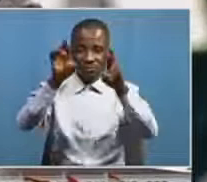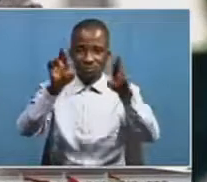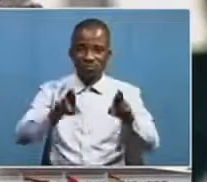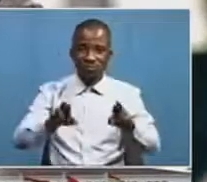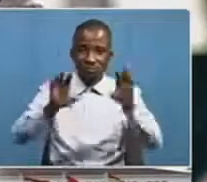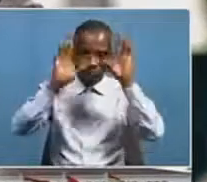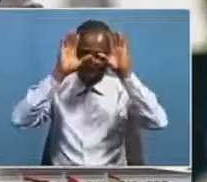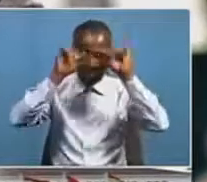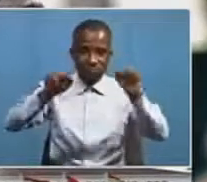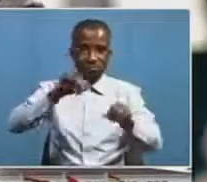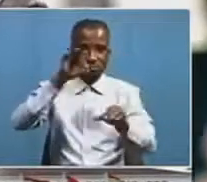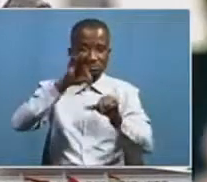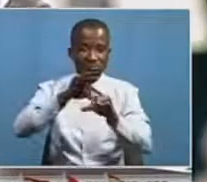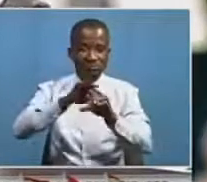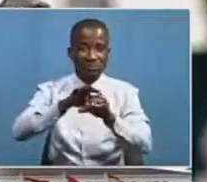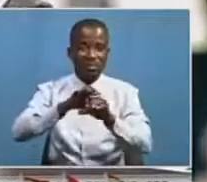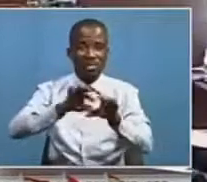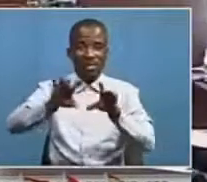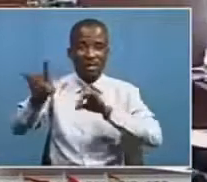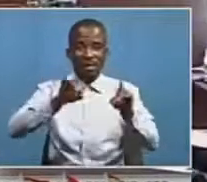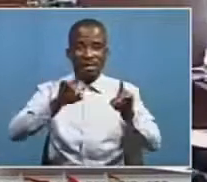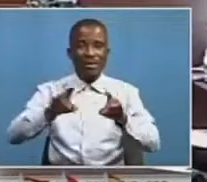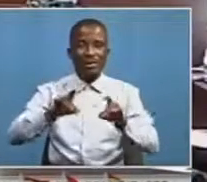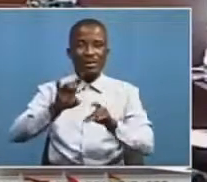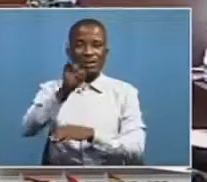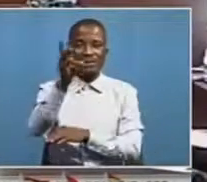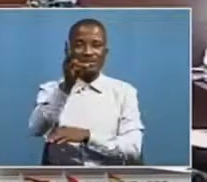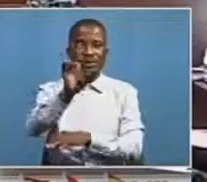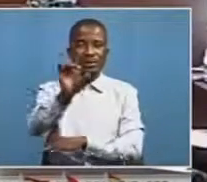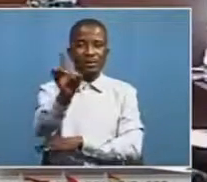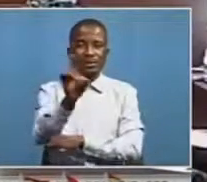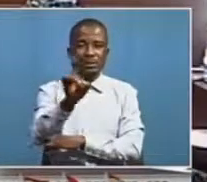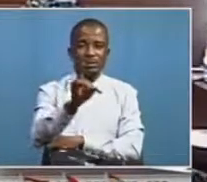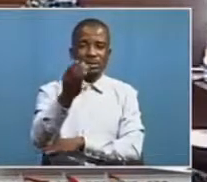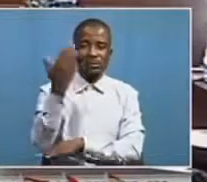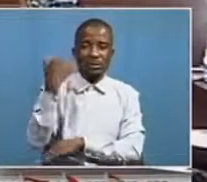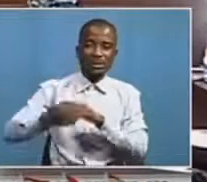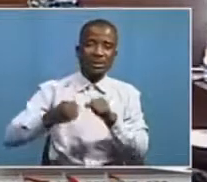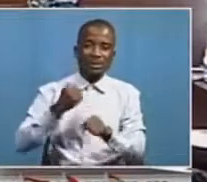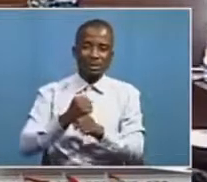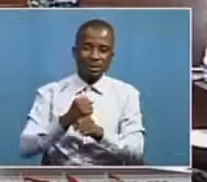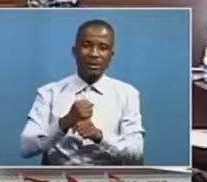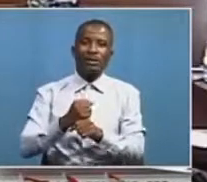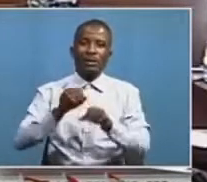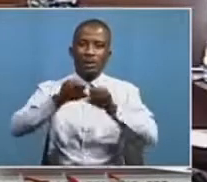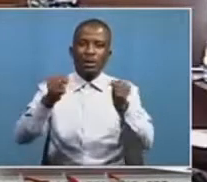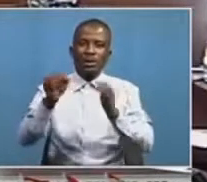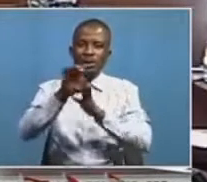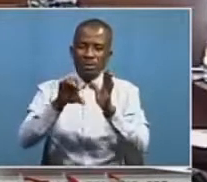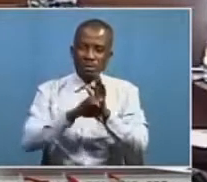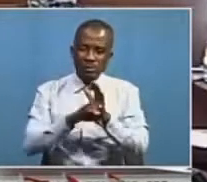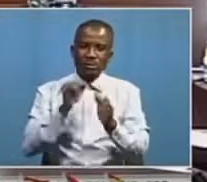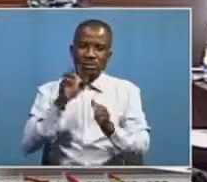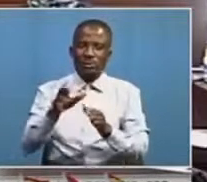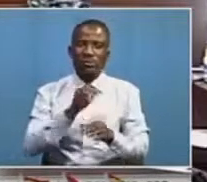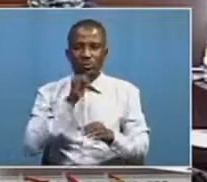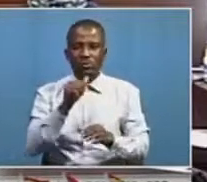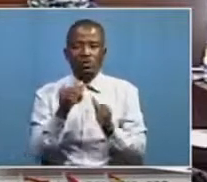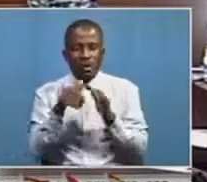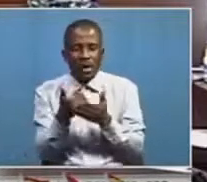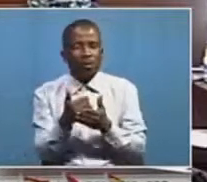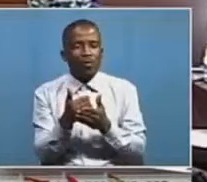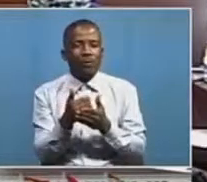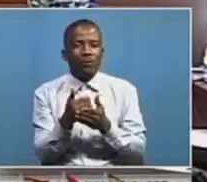presidential election conducted on the 7th December 2020 was in violation of Article 63, Clause